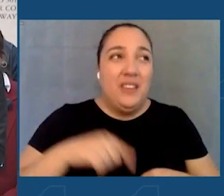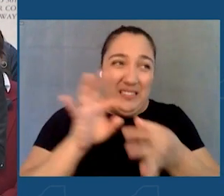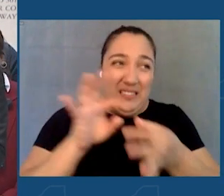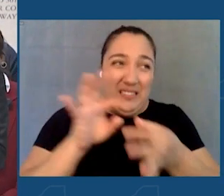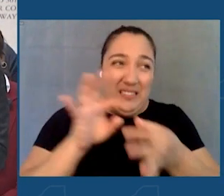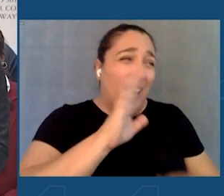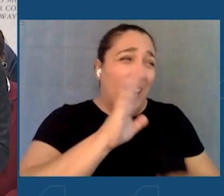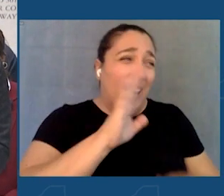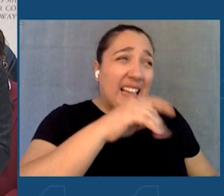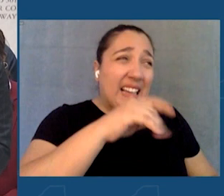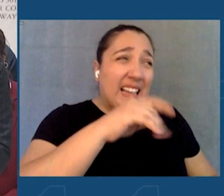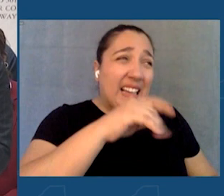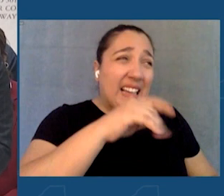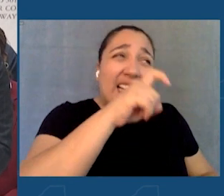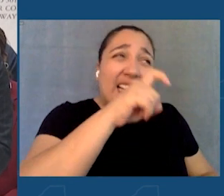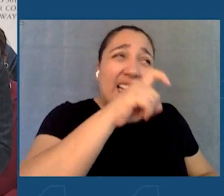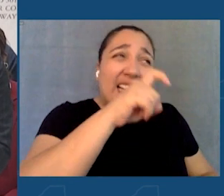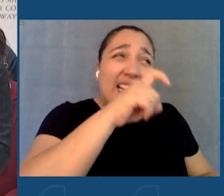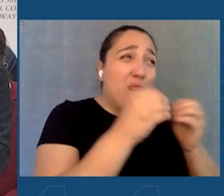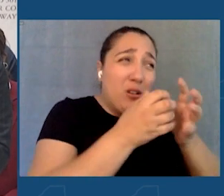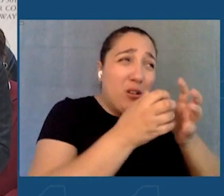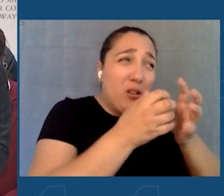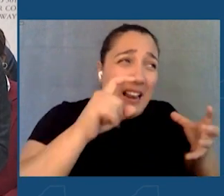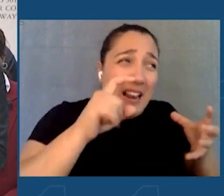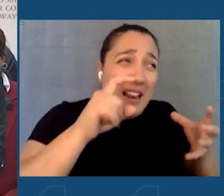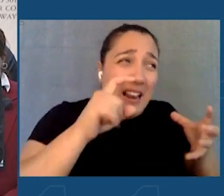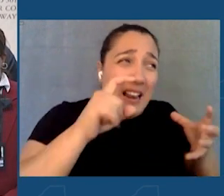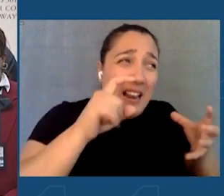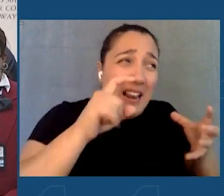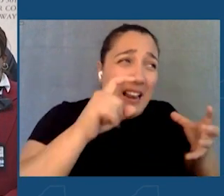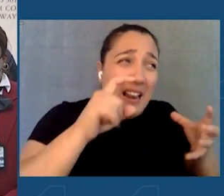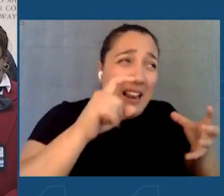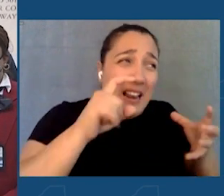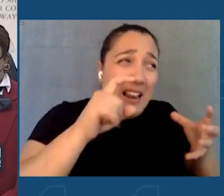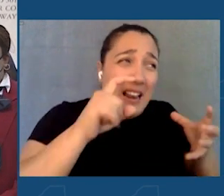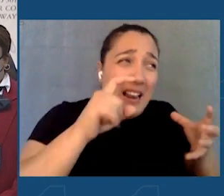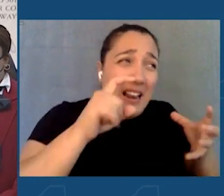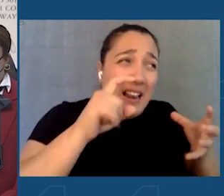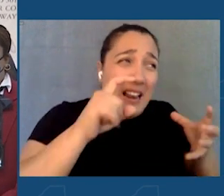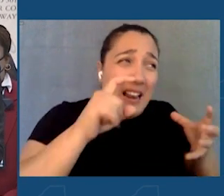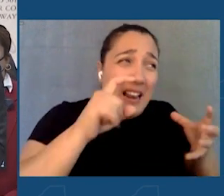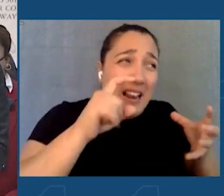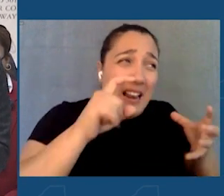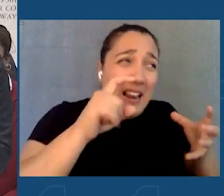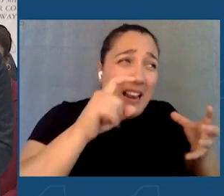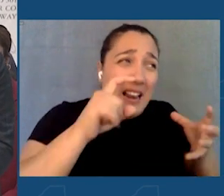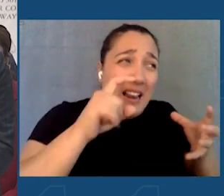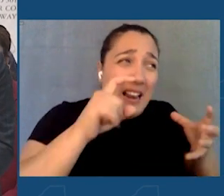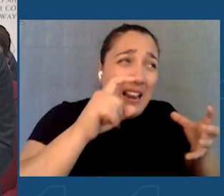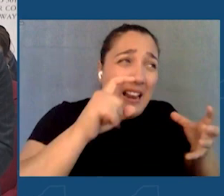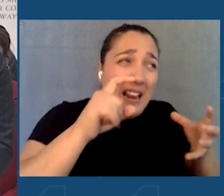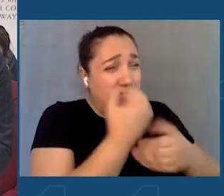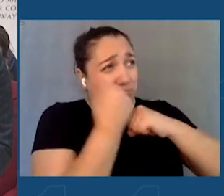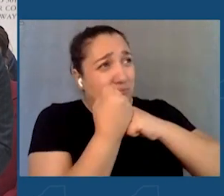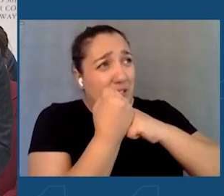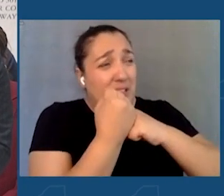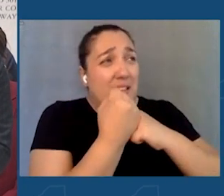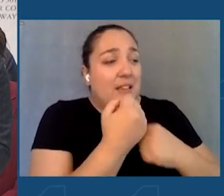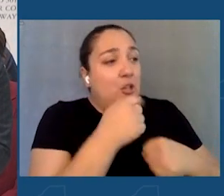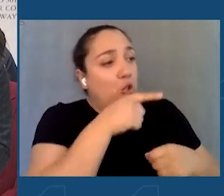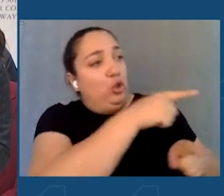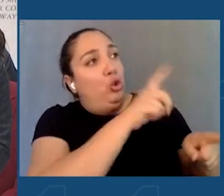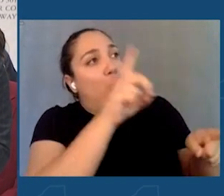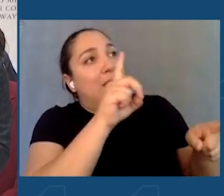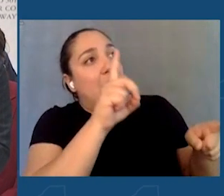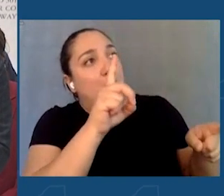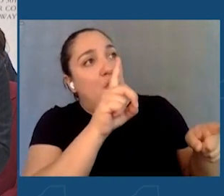a necessity. Will you work with me to put together the Democratic side of the funding? Make it a priority